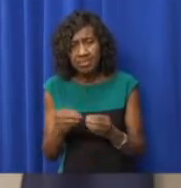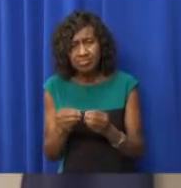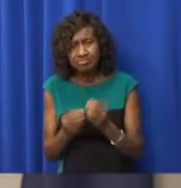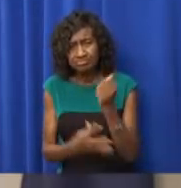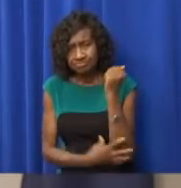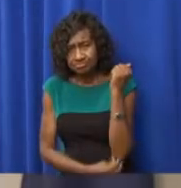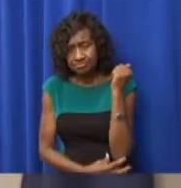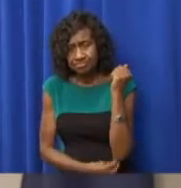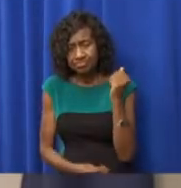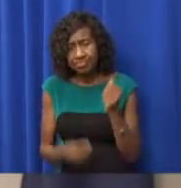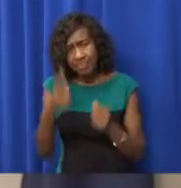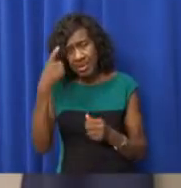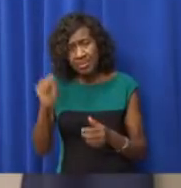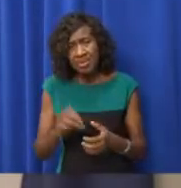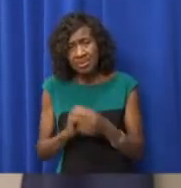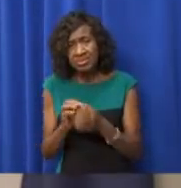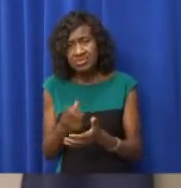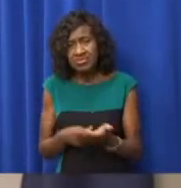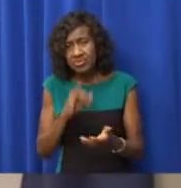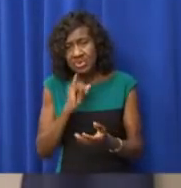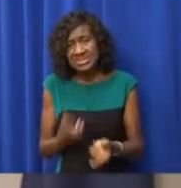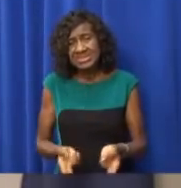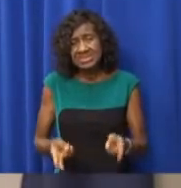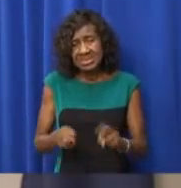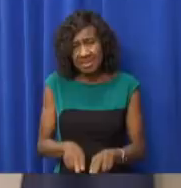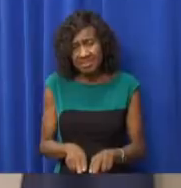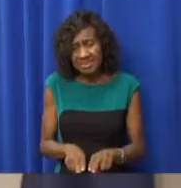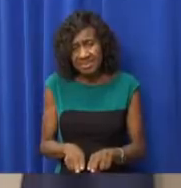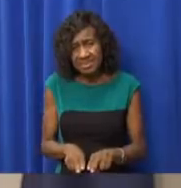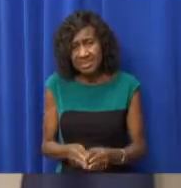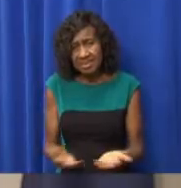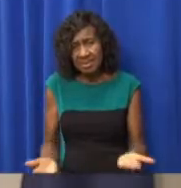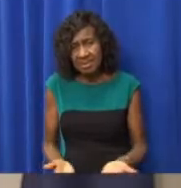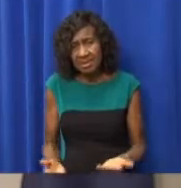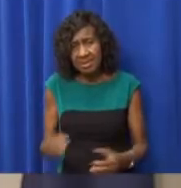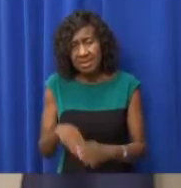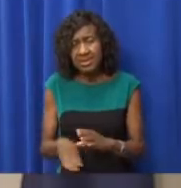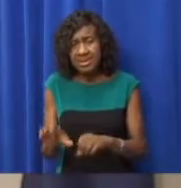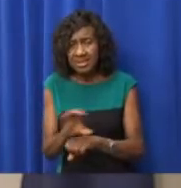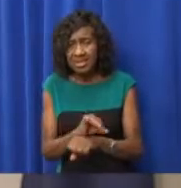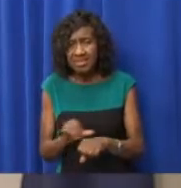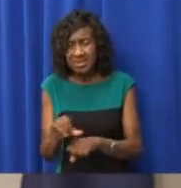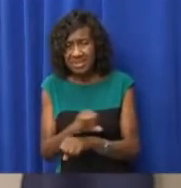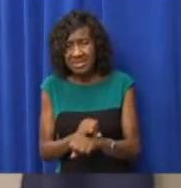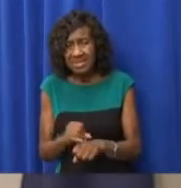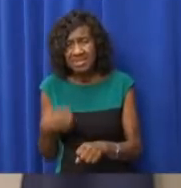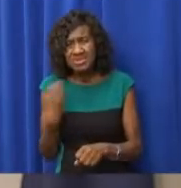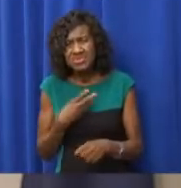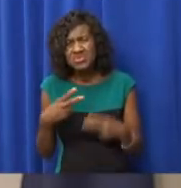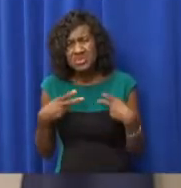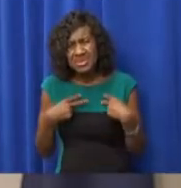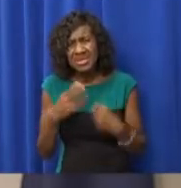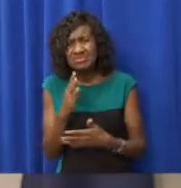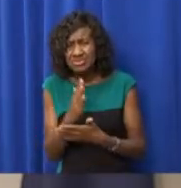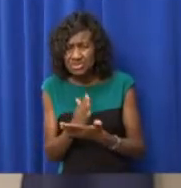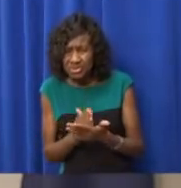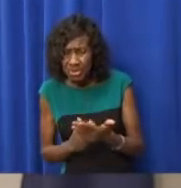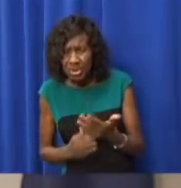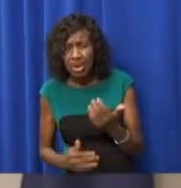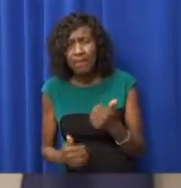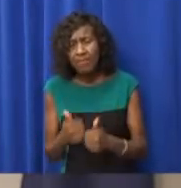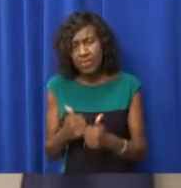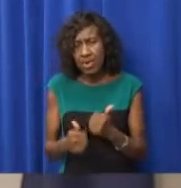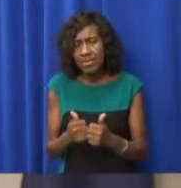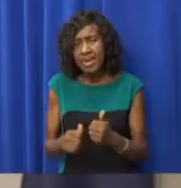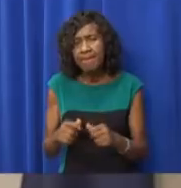those destructive behaviors. Locally, we have our own environmental challenges, but I am proud to confirm that although